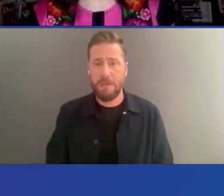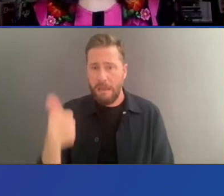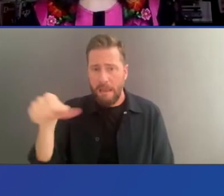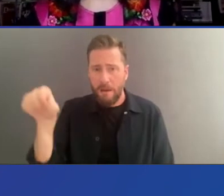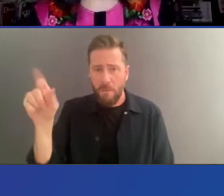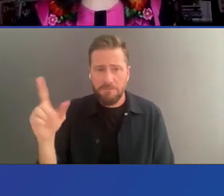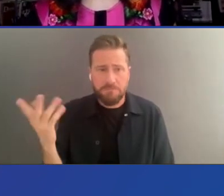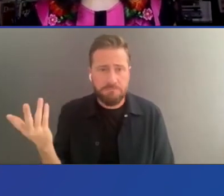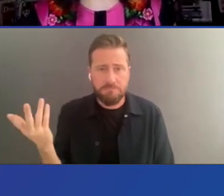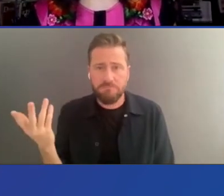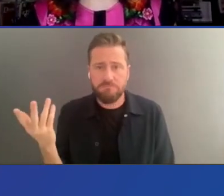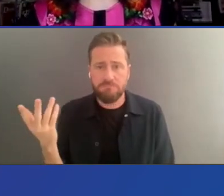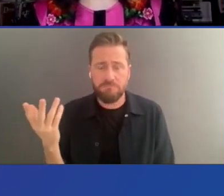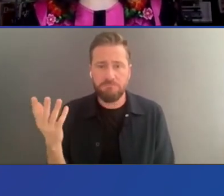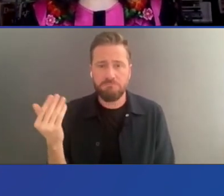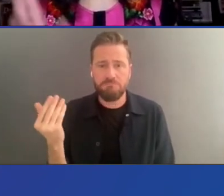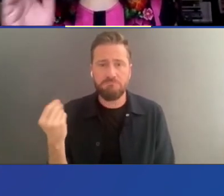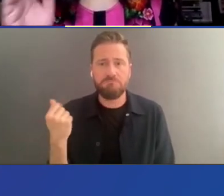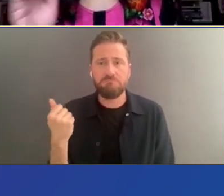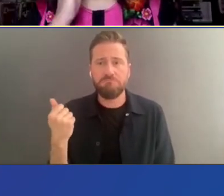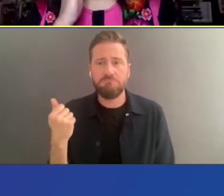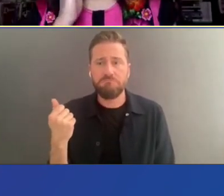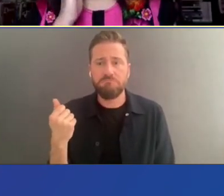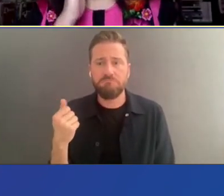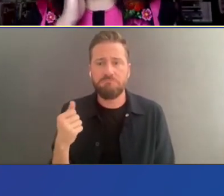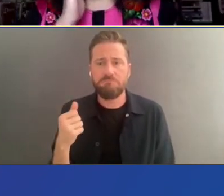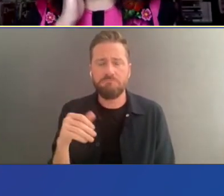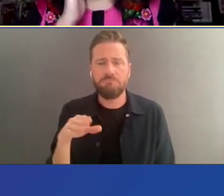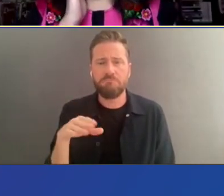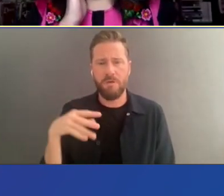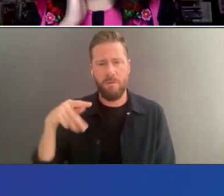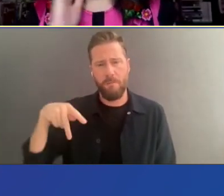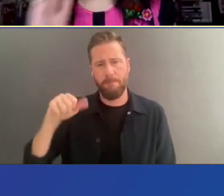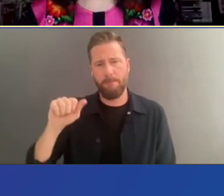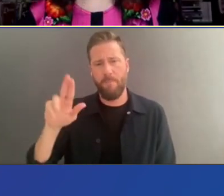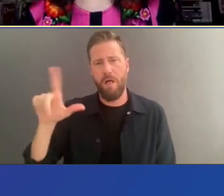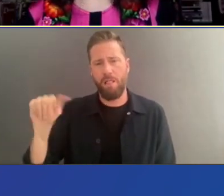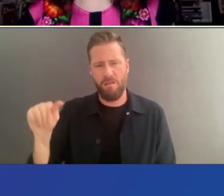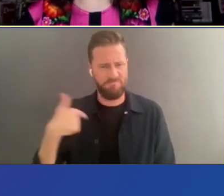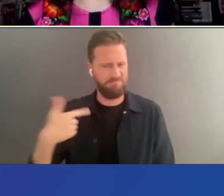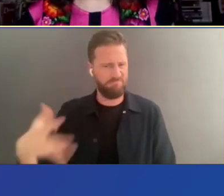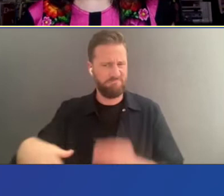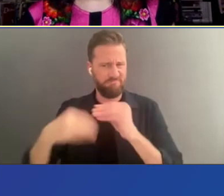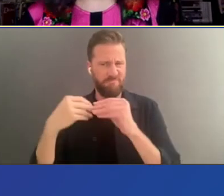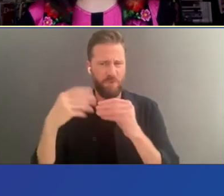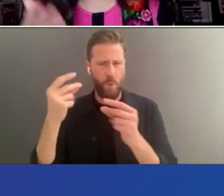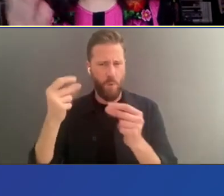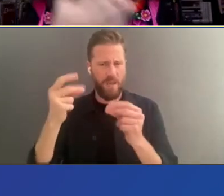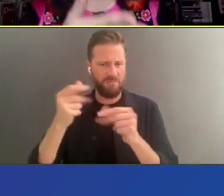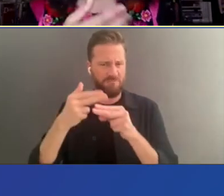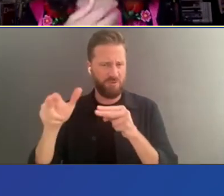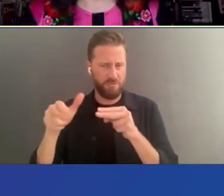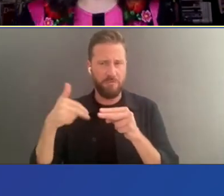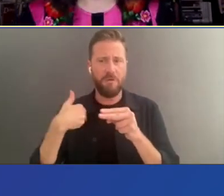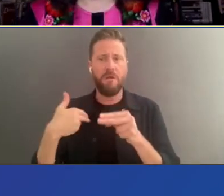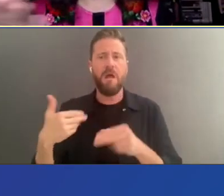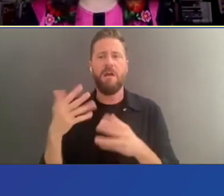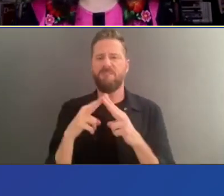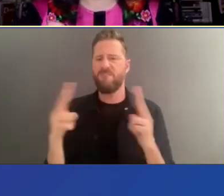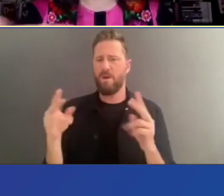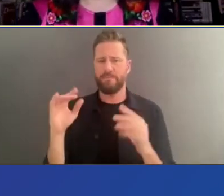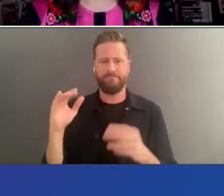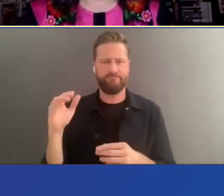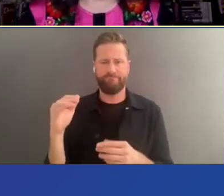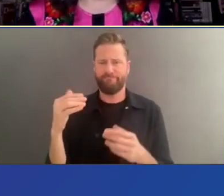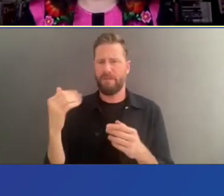else? Yeah. I would like to say something very, very quickly. I have faced similar challenges